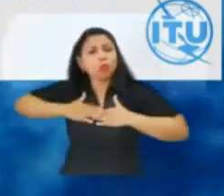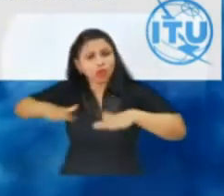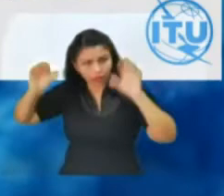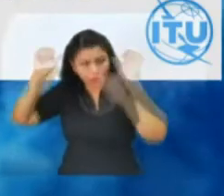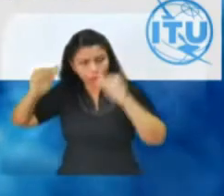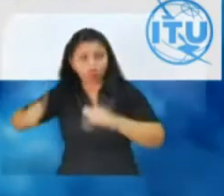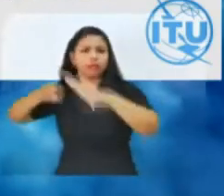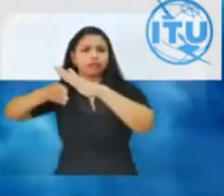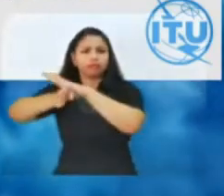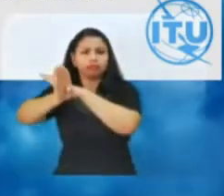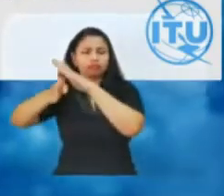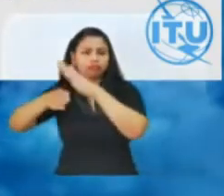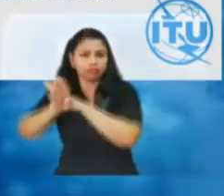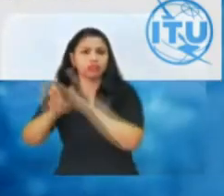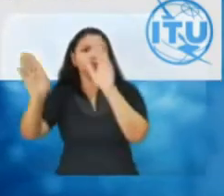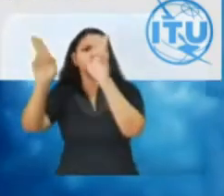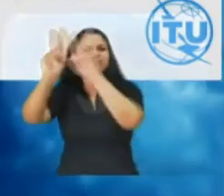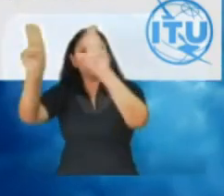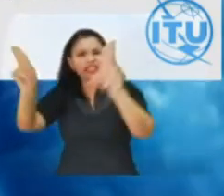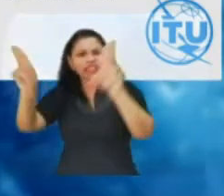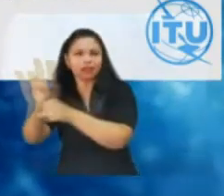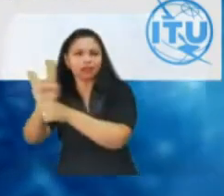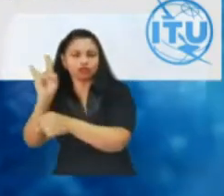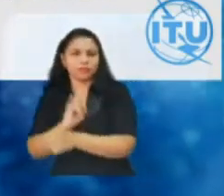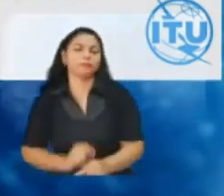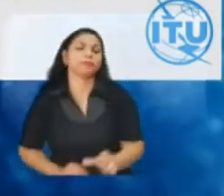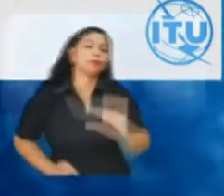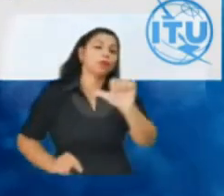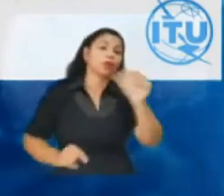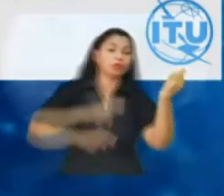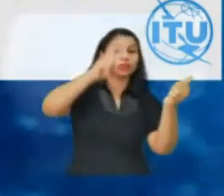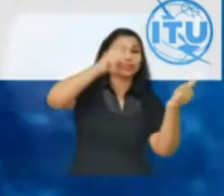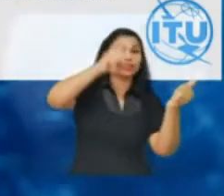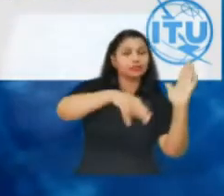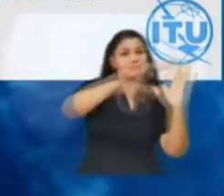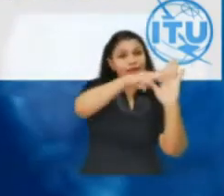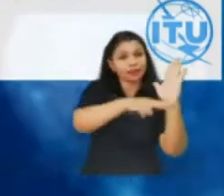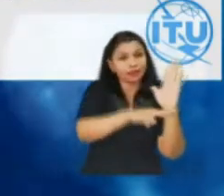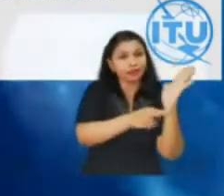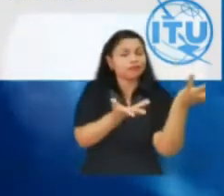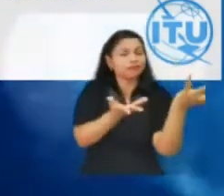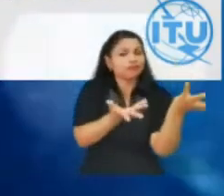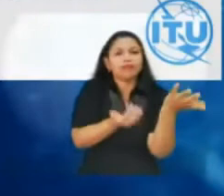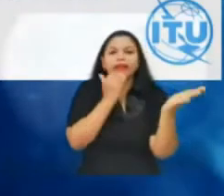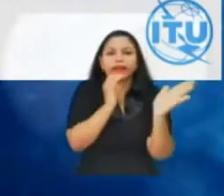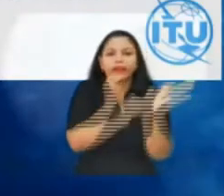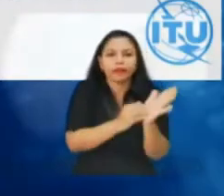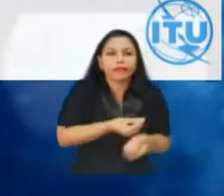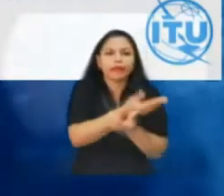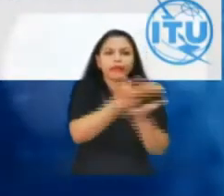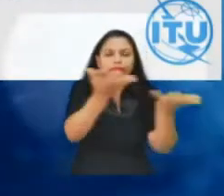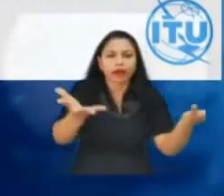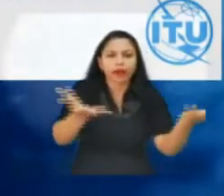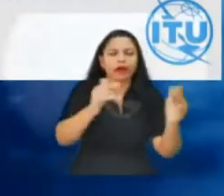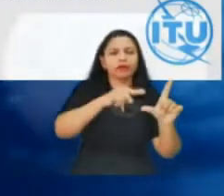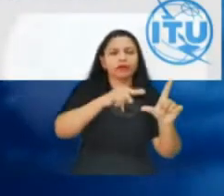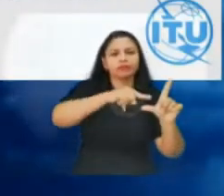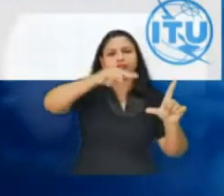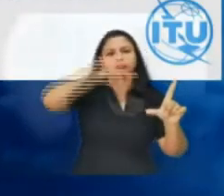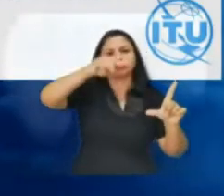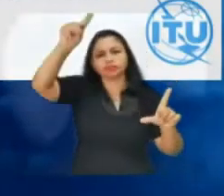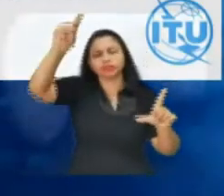While certain applications depend on services with specific ones, for example, providing very high levels